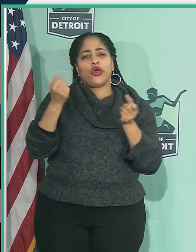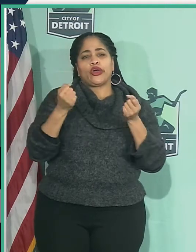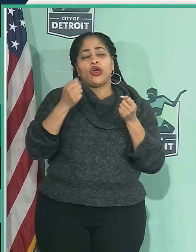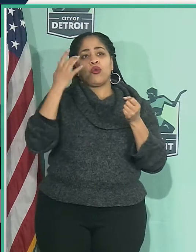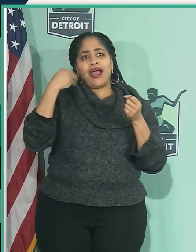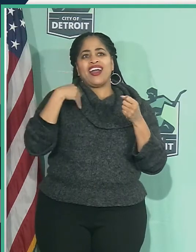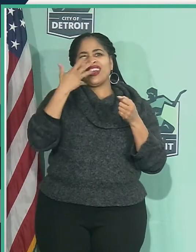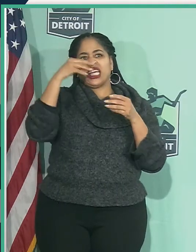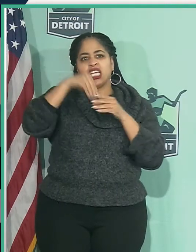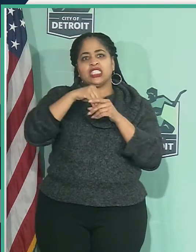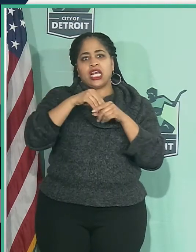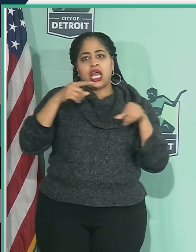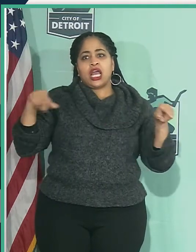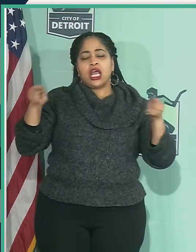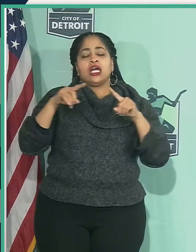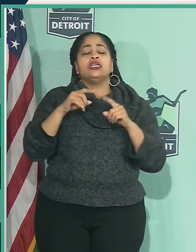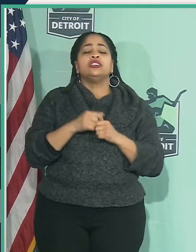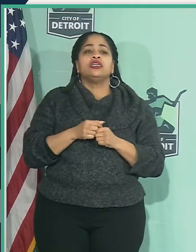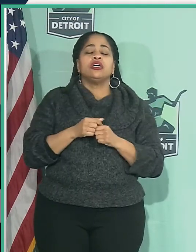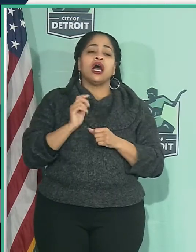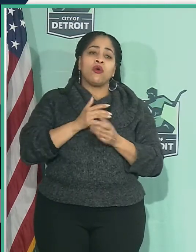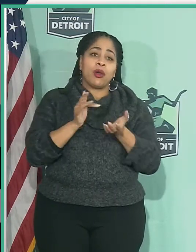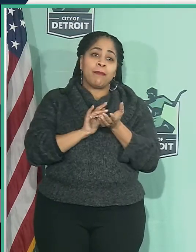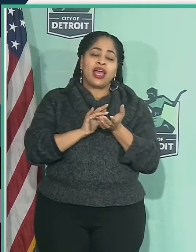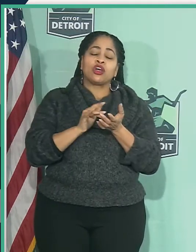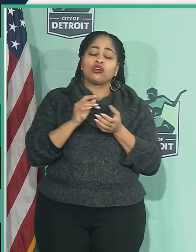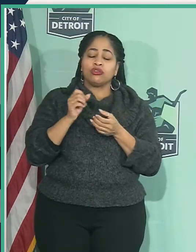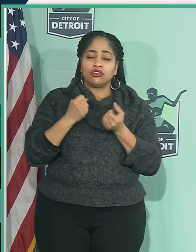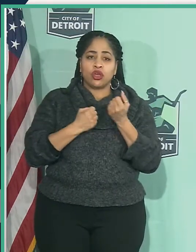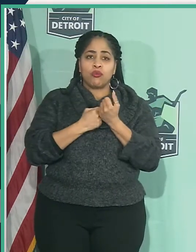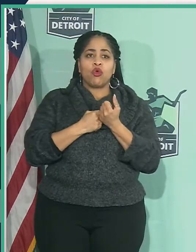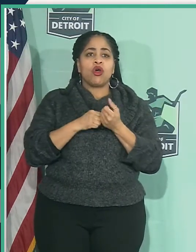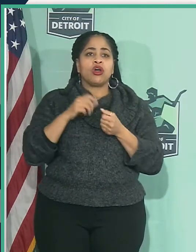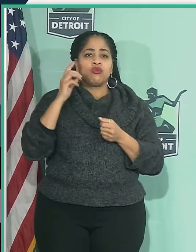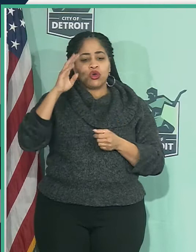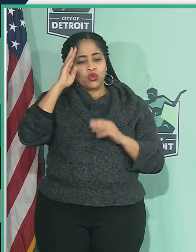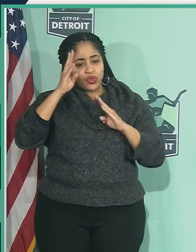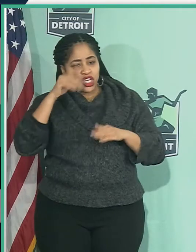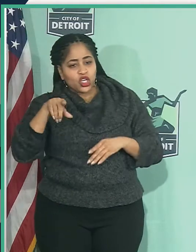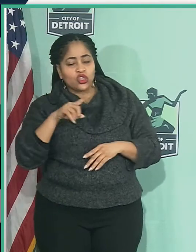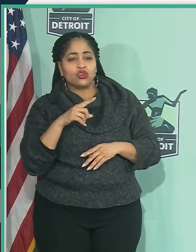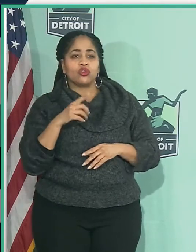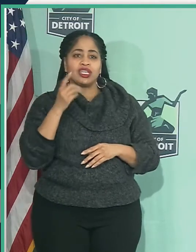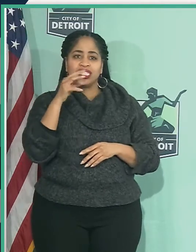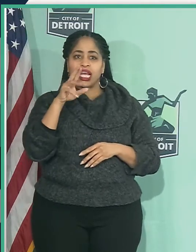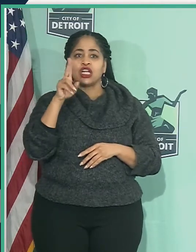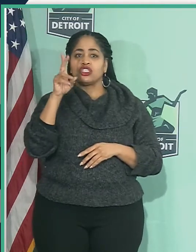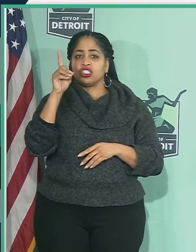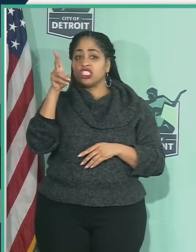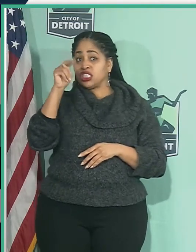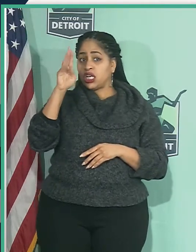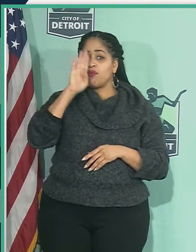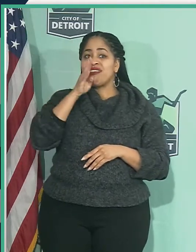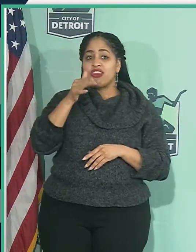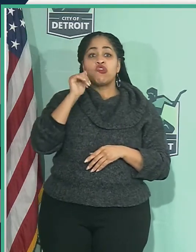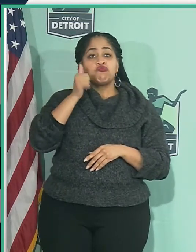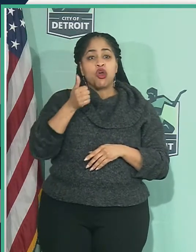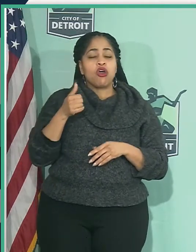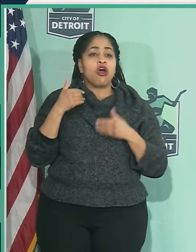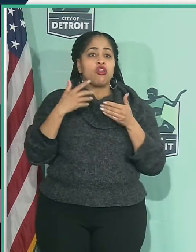parking structure. A medical and support team will greet you. Dr. Dunn is going to be there himself tomorrow, along